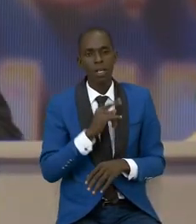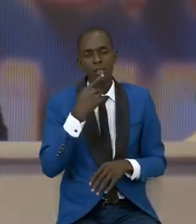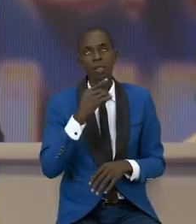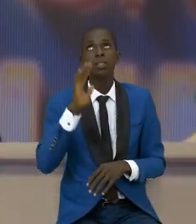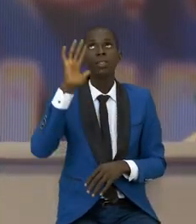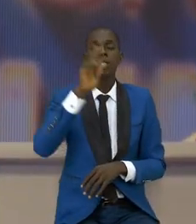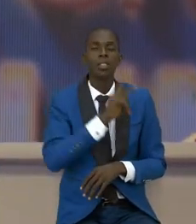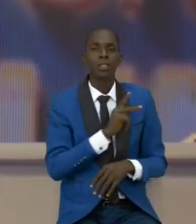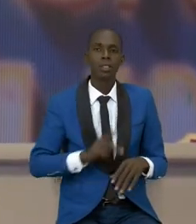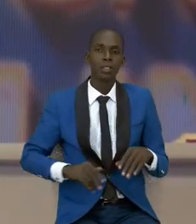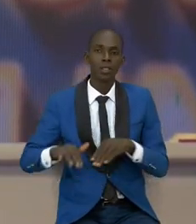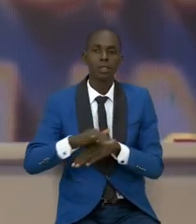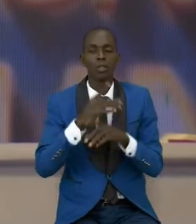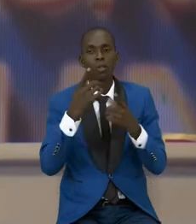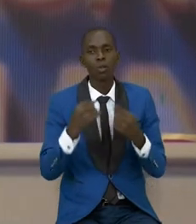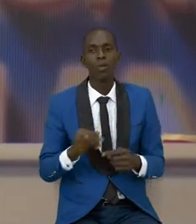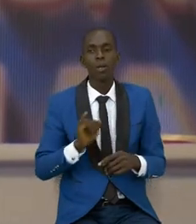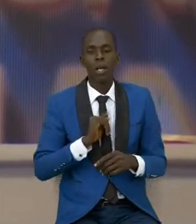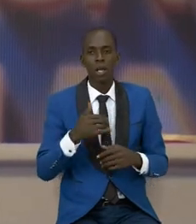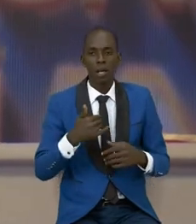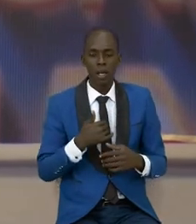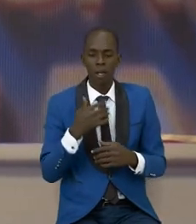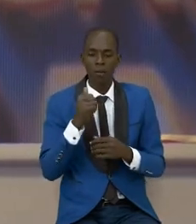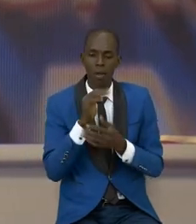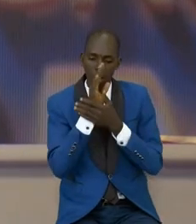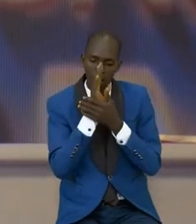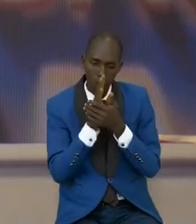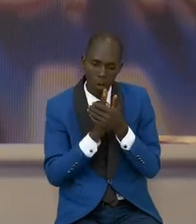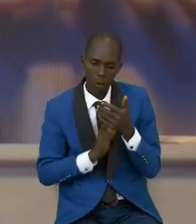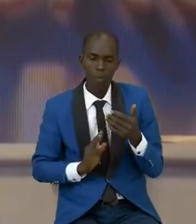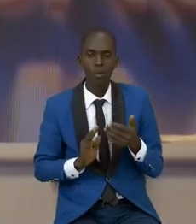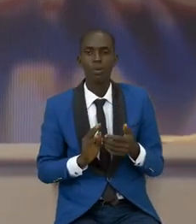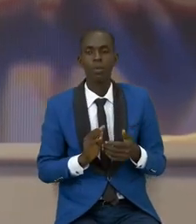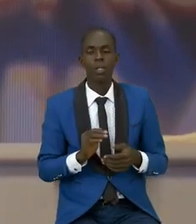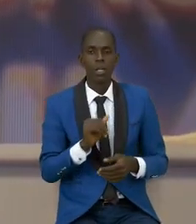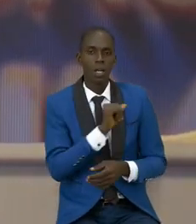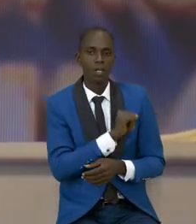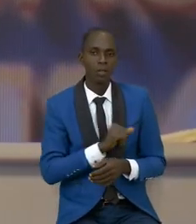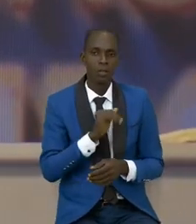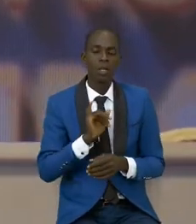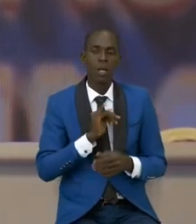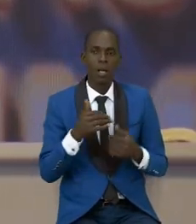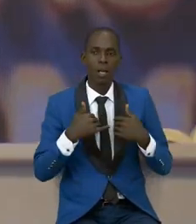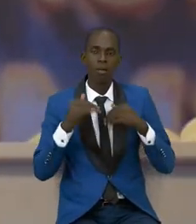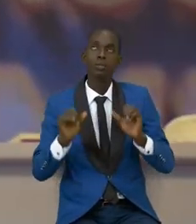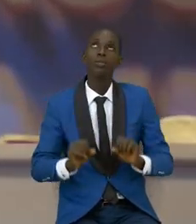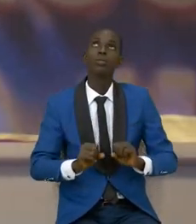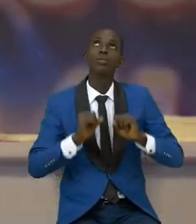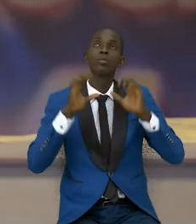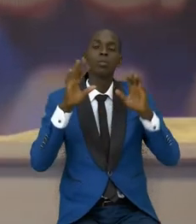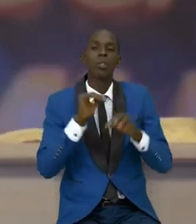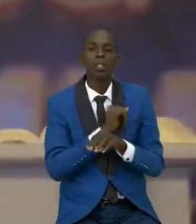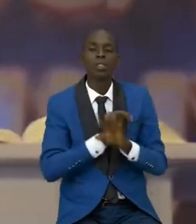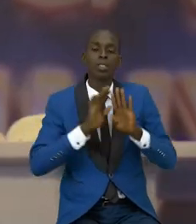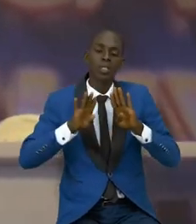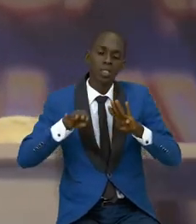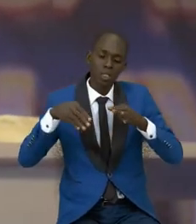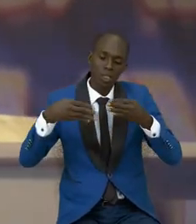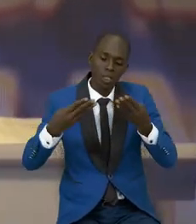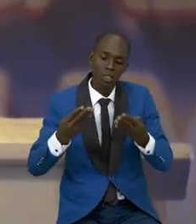come. I have a loyal attitude. I have a submissive attitude. Give us this